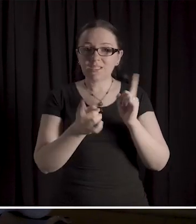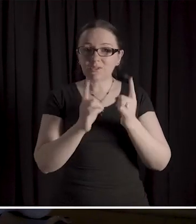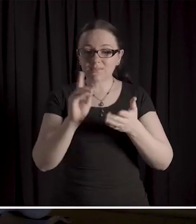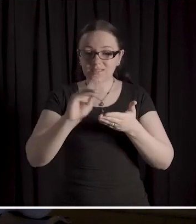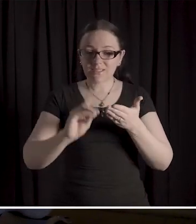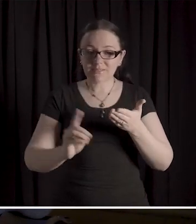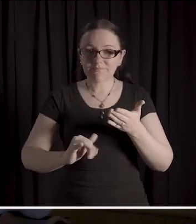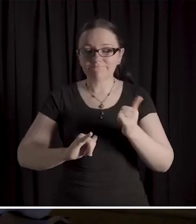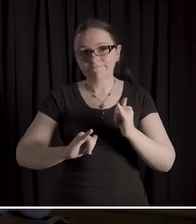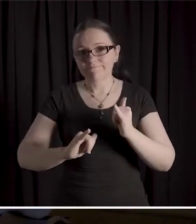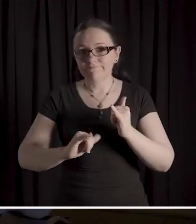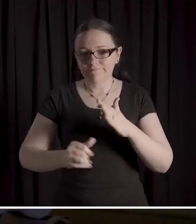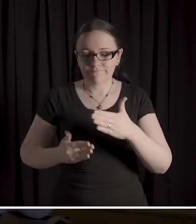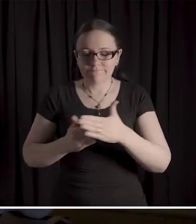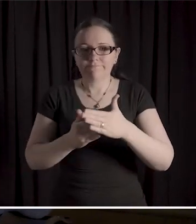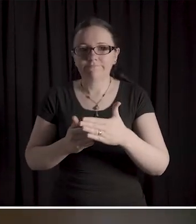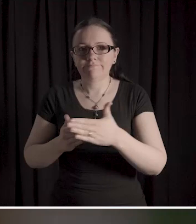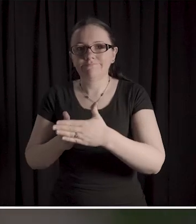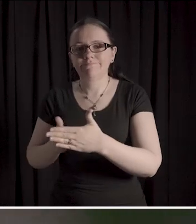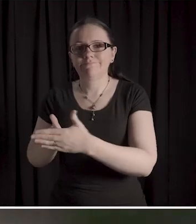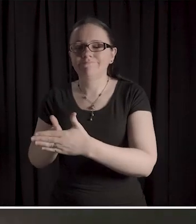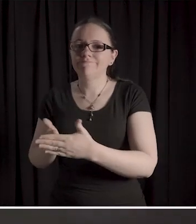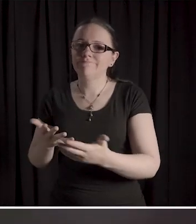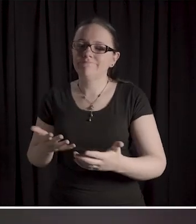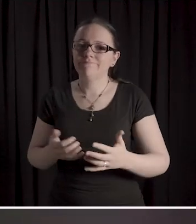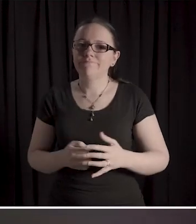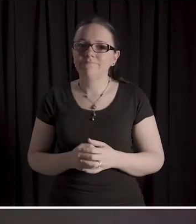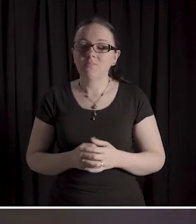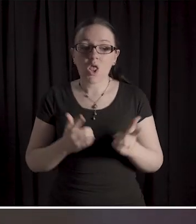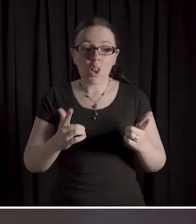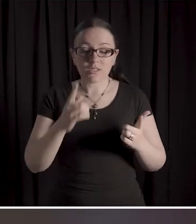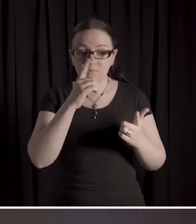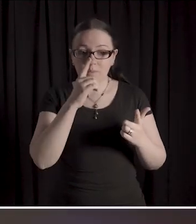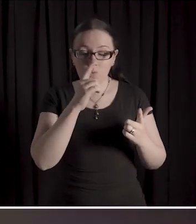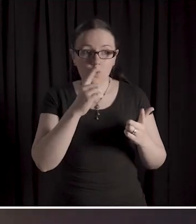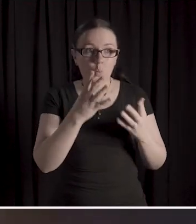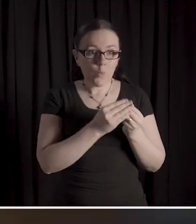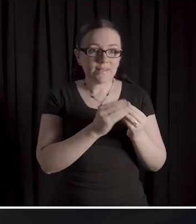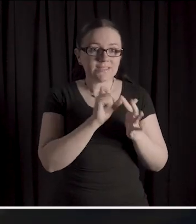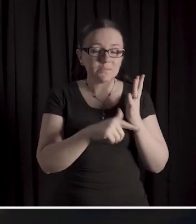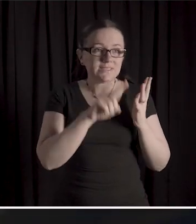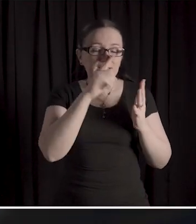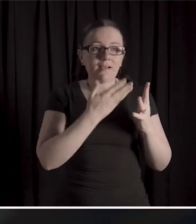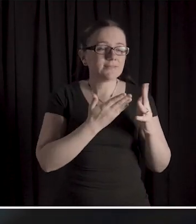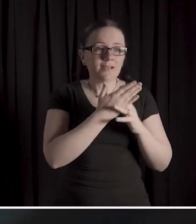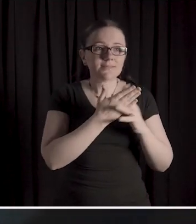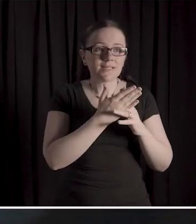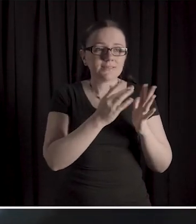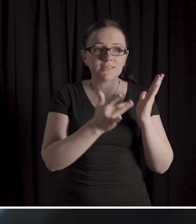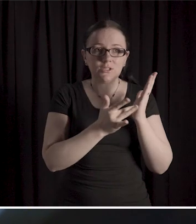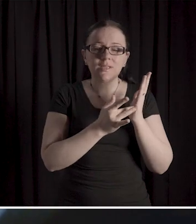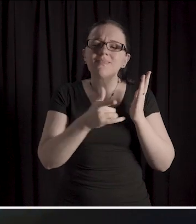designed specifically with the whole community in mind, can also exclude and limit people with disabilities. And that's why it's so